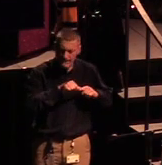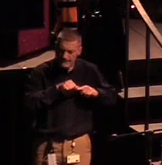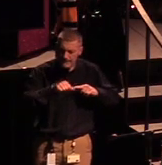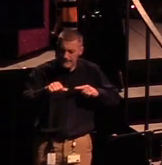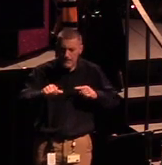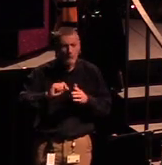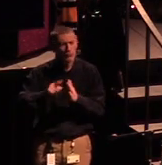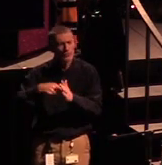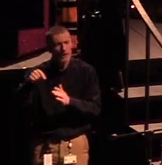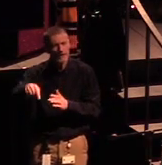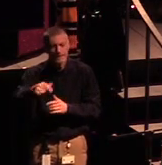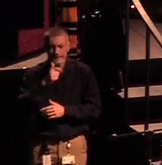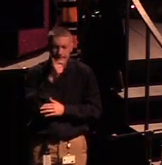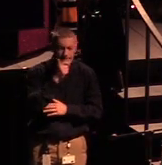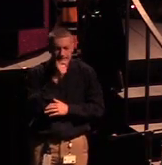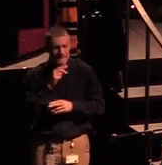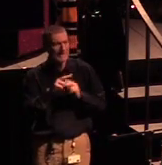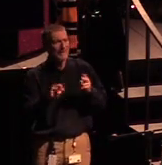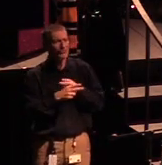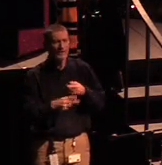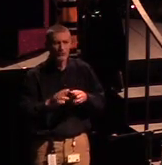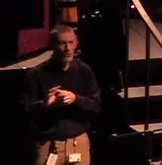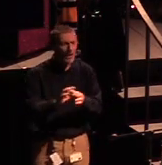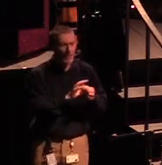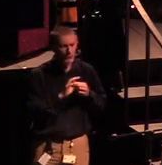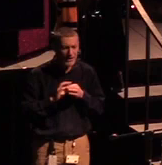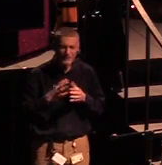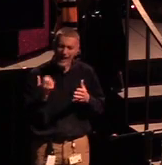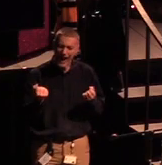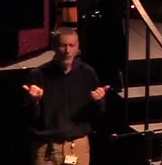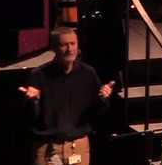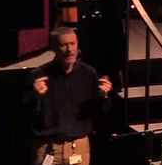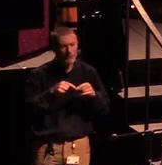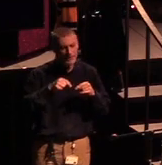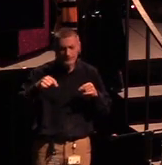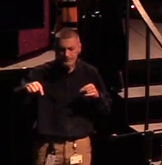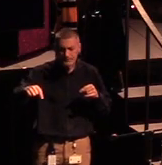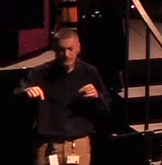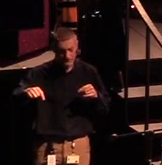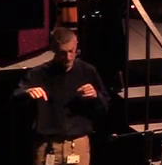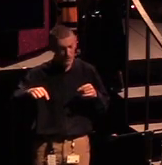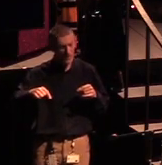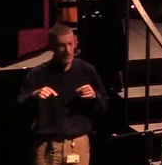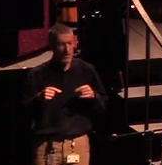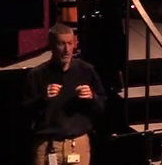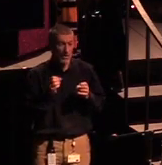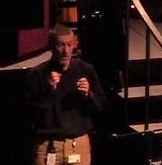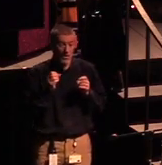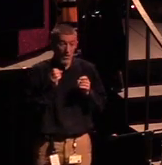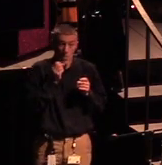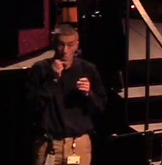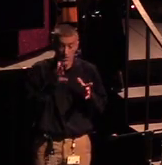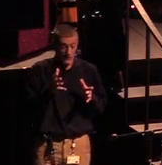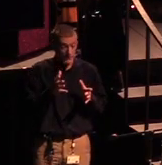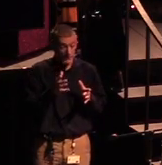would try to develop a number of international collaborations of local artists the willingness and determination of one of those artists in